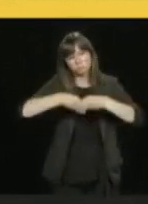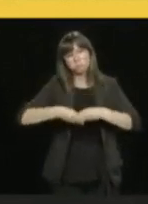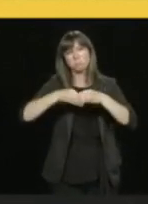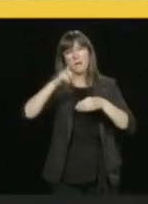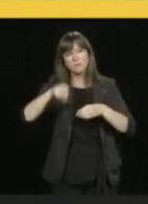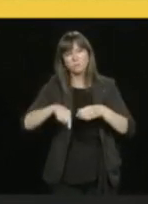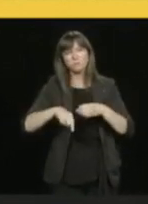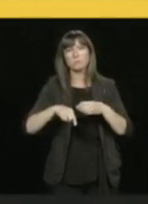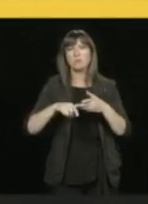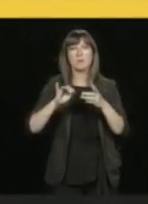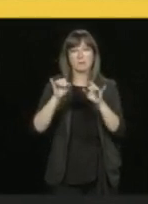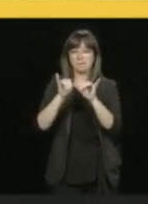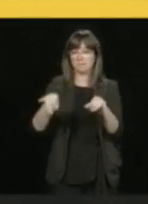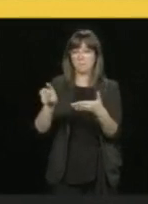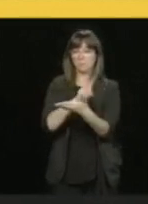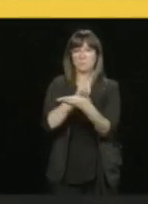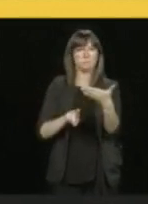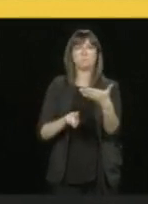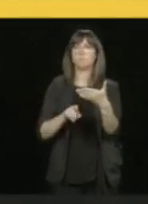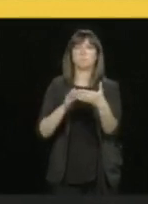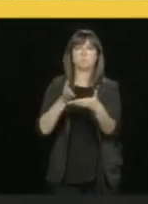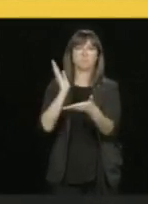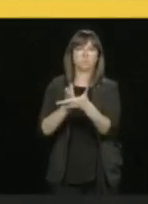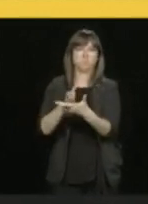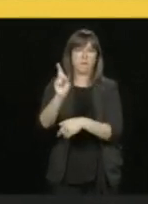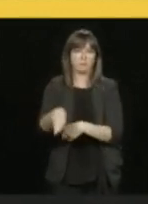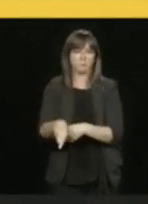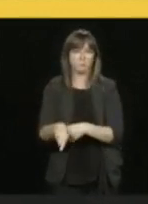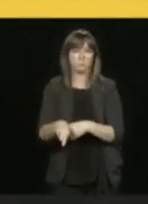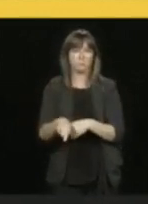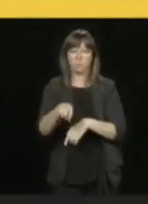fighting systemic racism. Diversity is